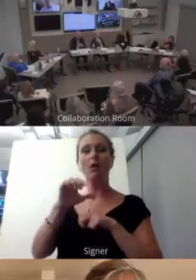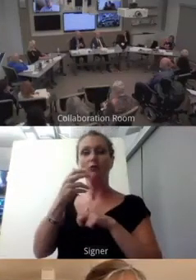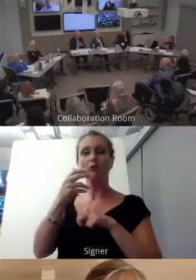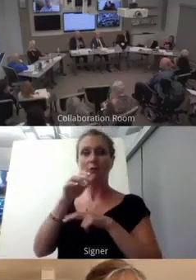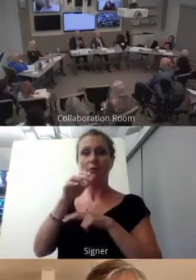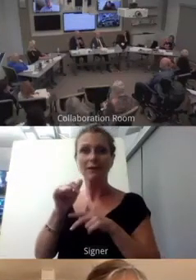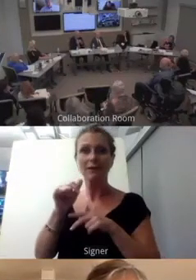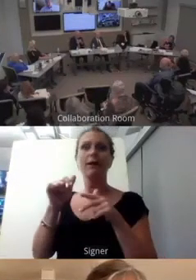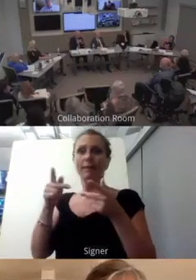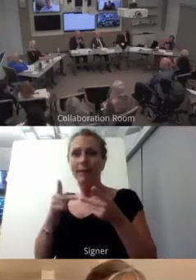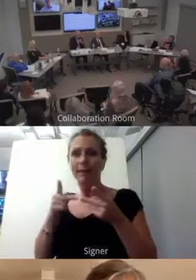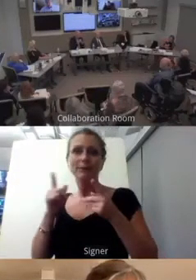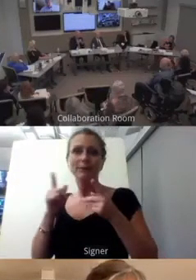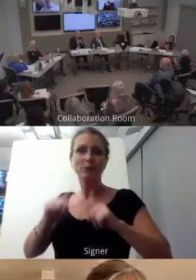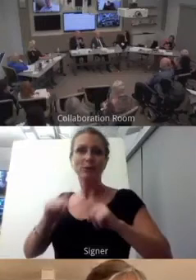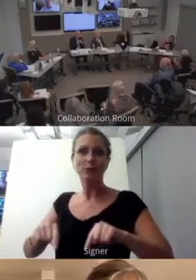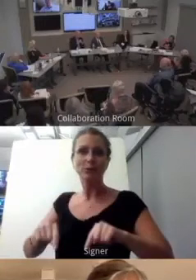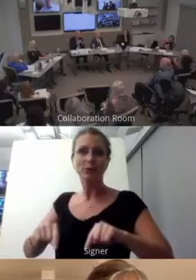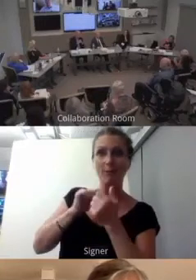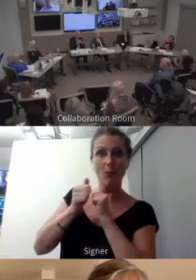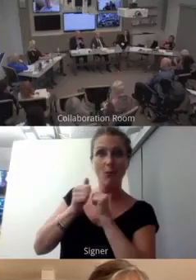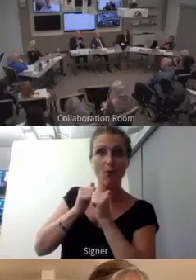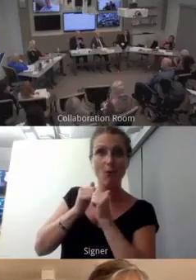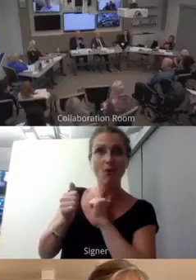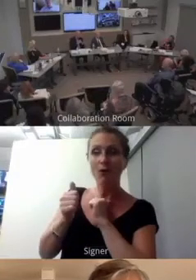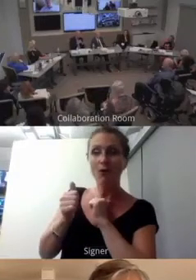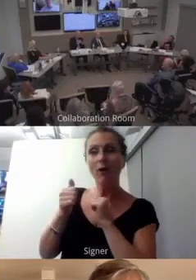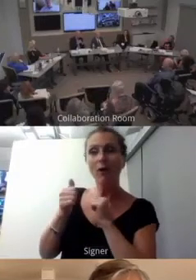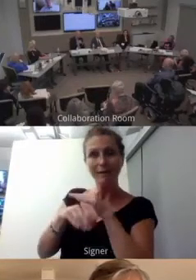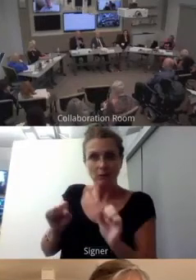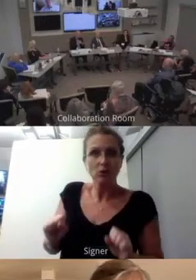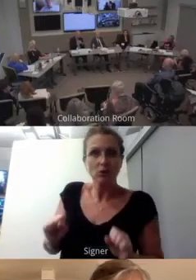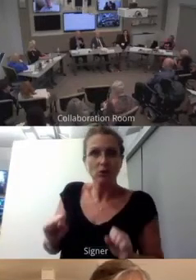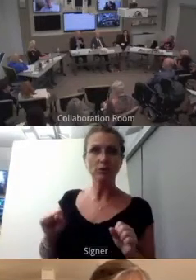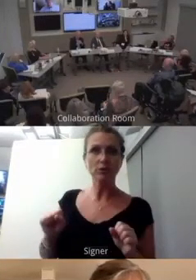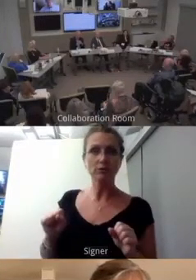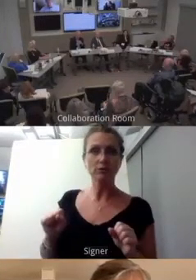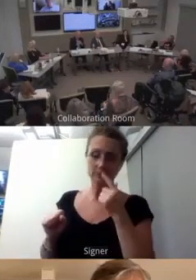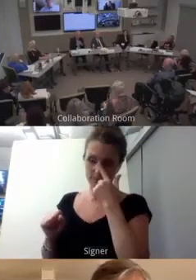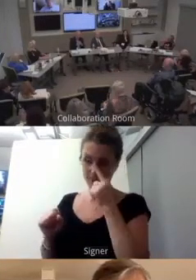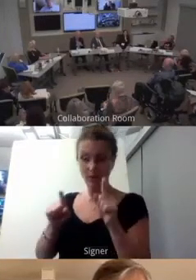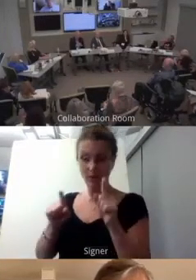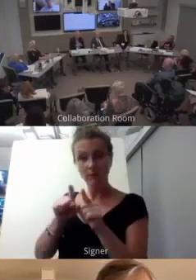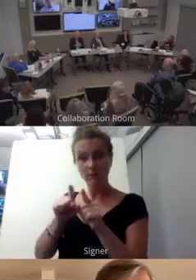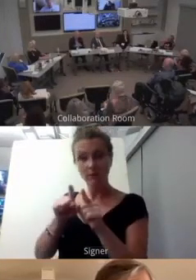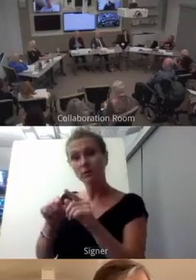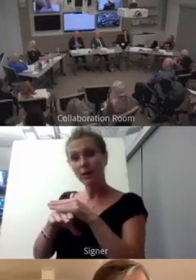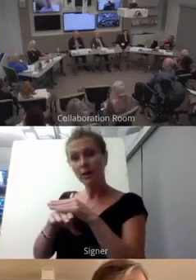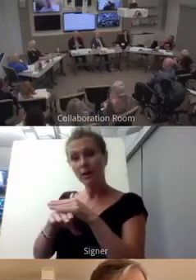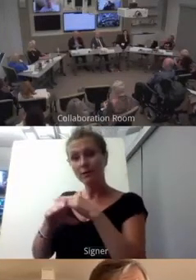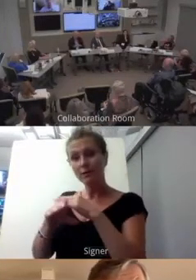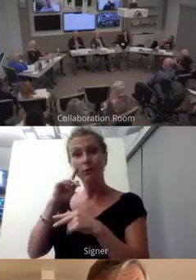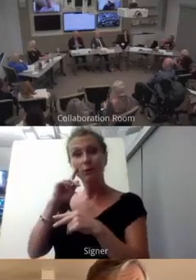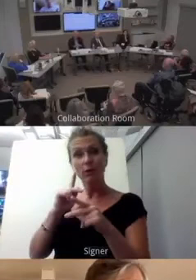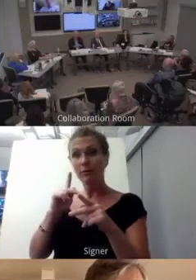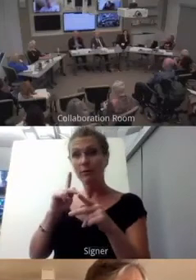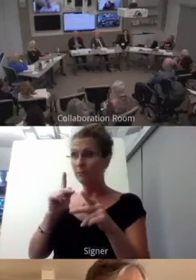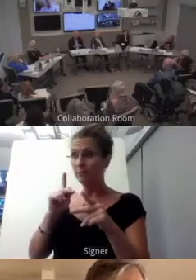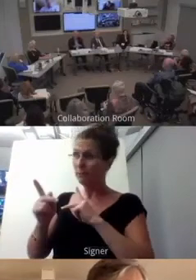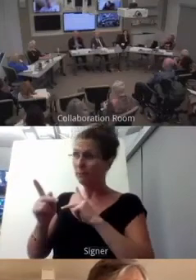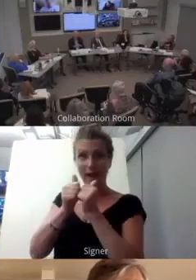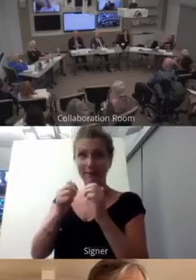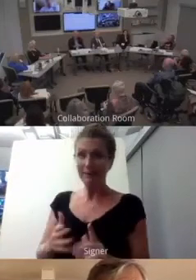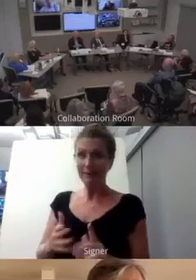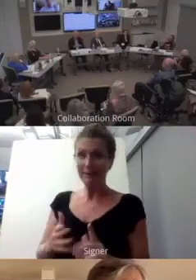venues were also accessible for participants with disabilities. So if you were having a dugout in a baseball field,